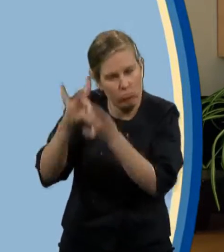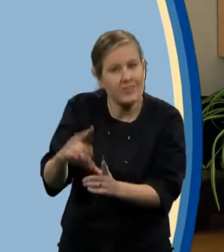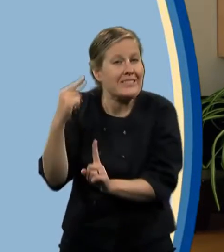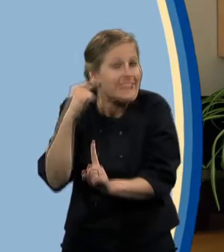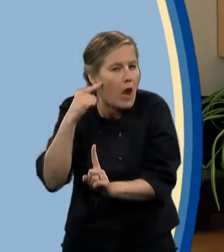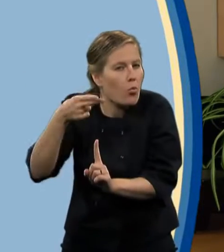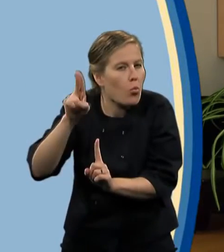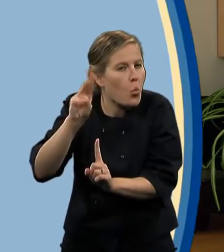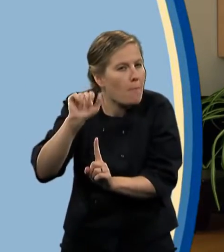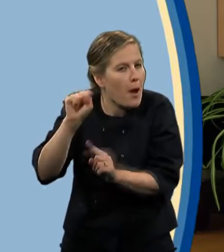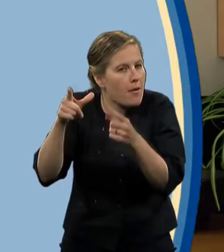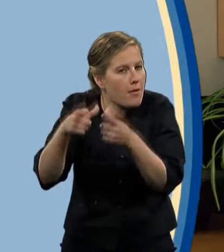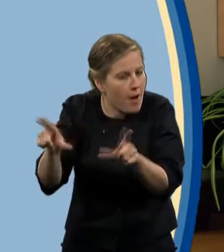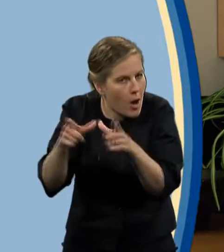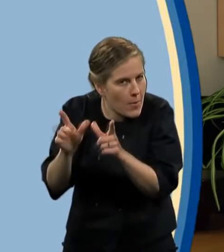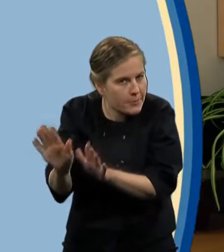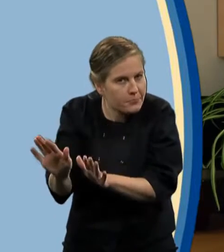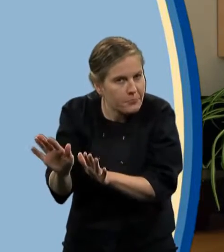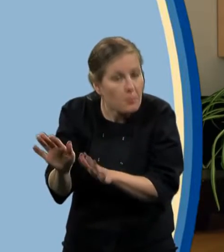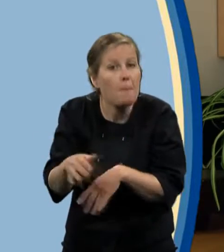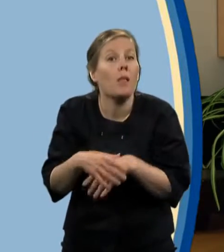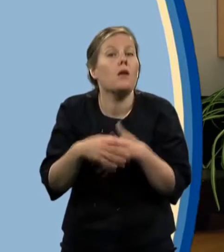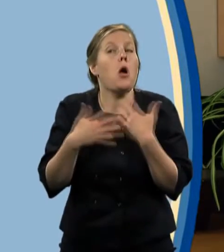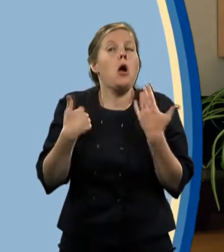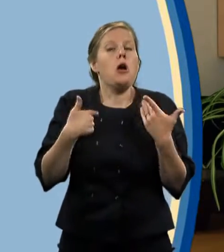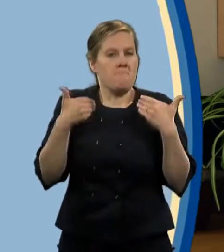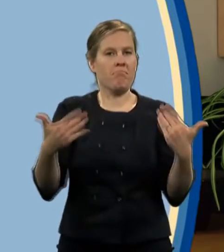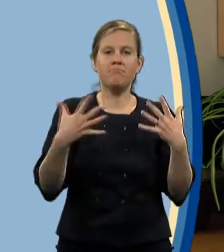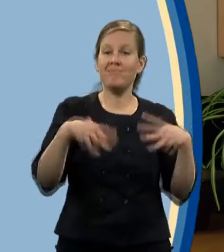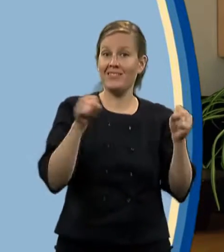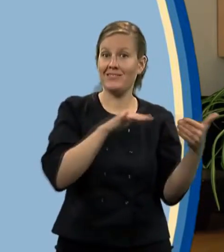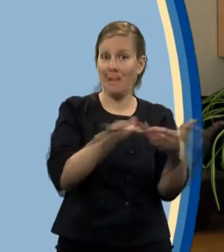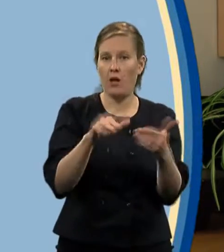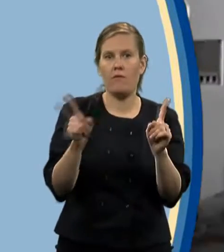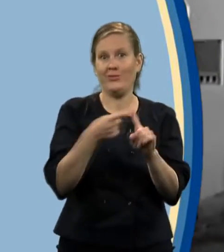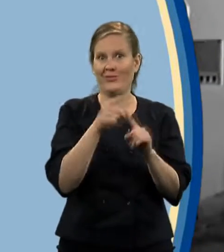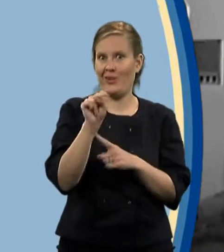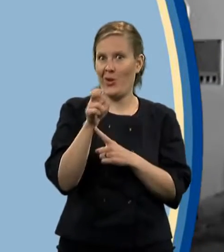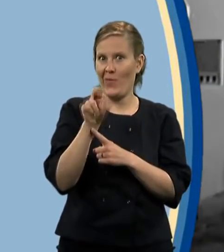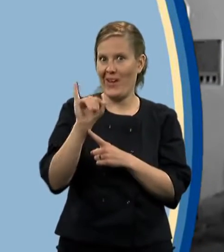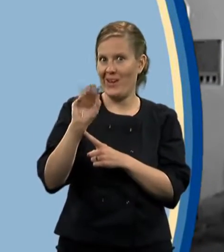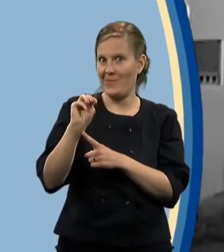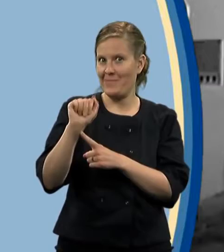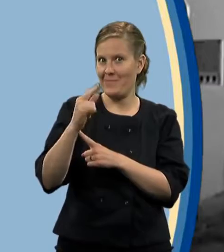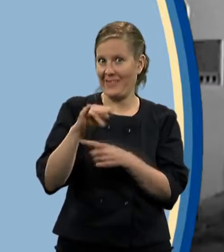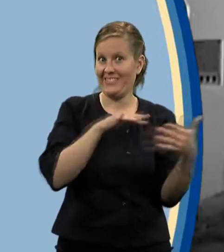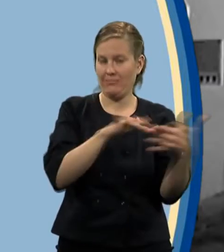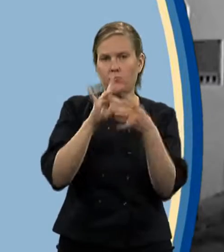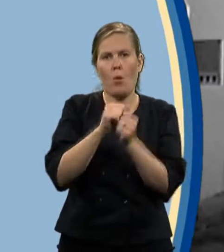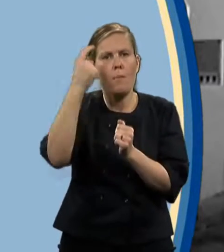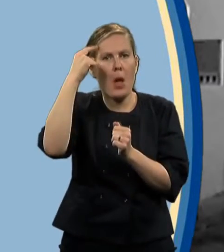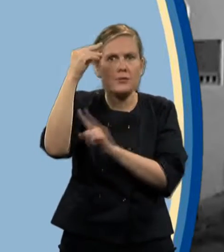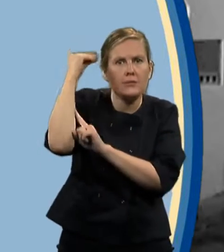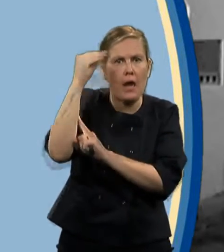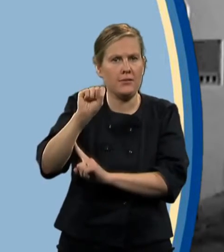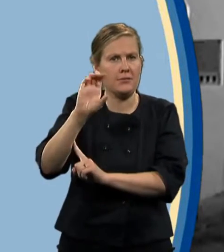tissue does, it processes sound, and in particular, the sounds in human language. So we conducted among